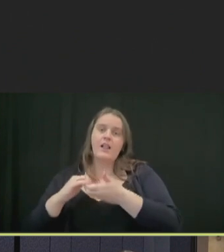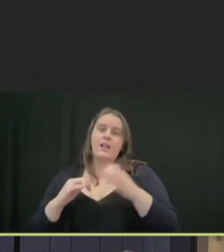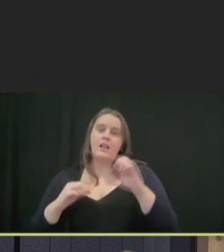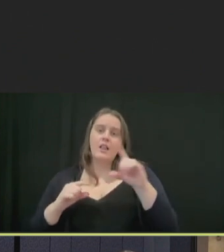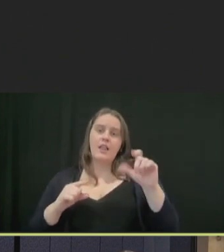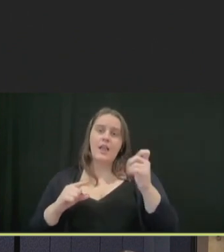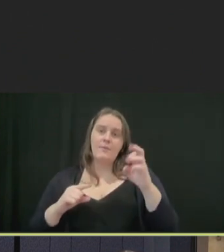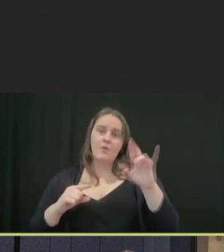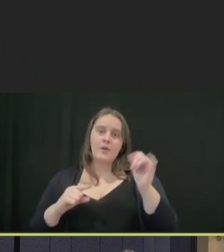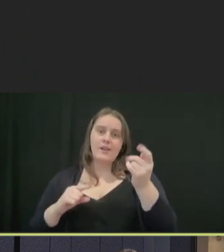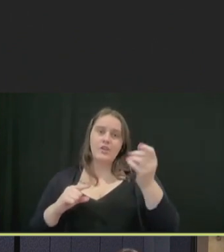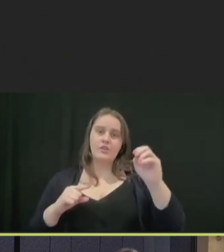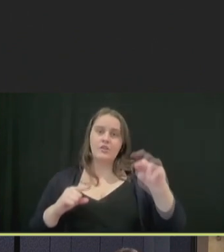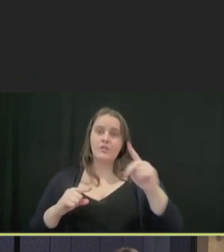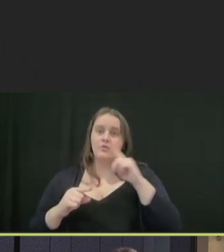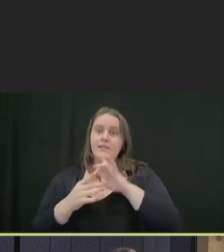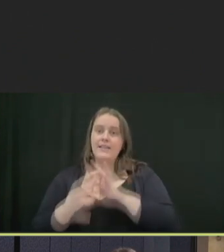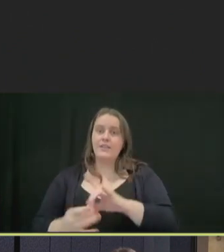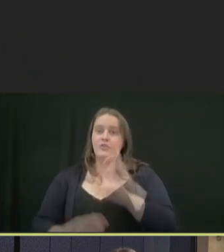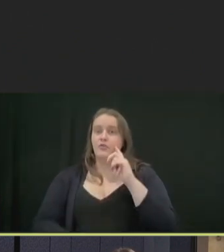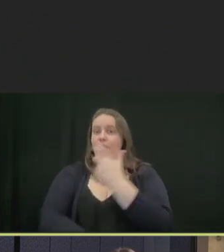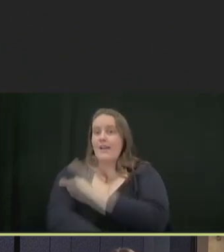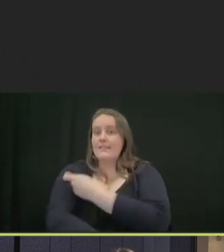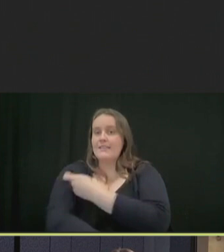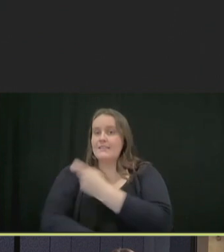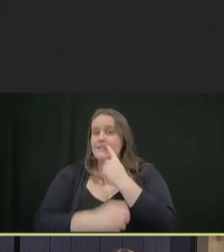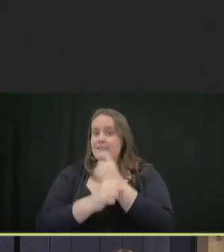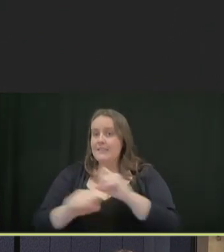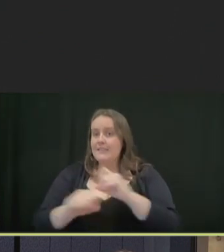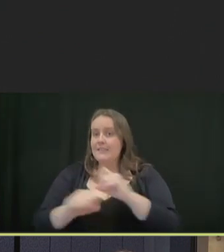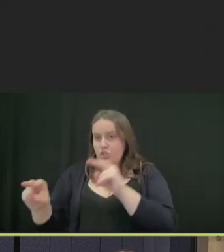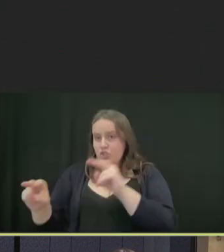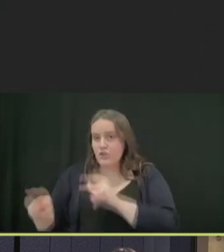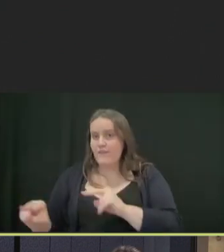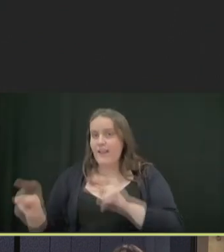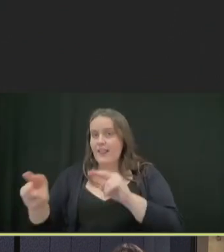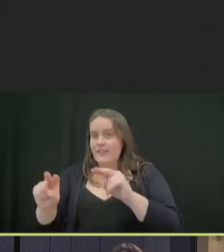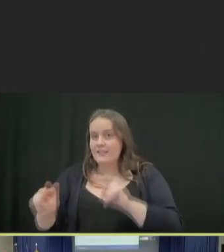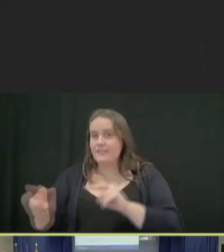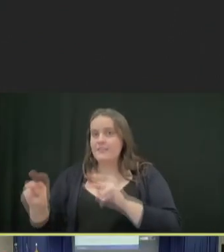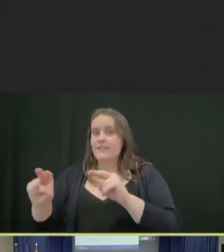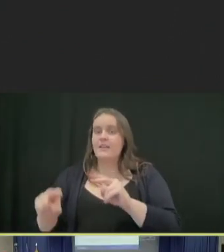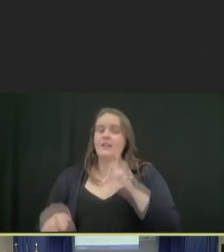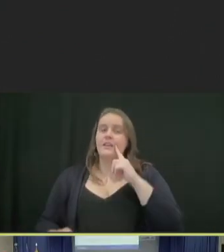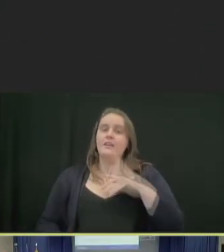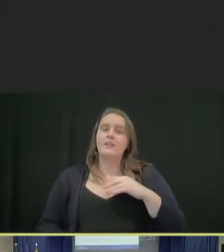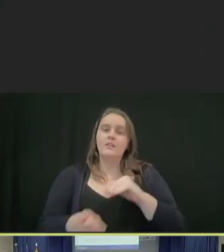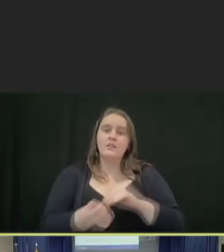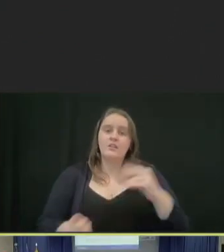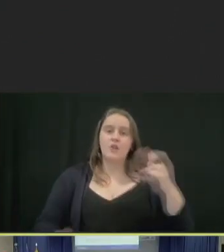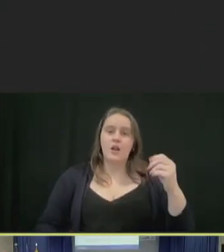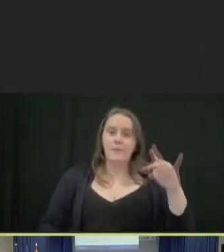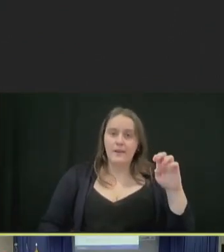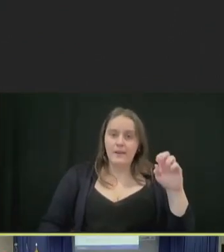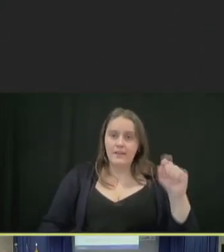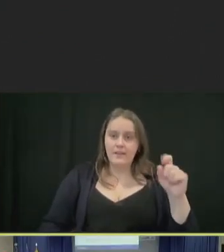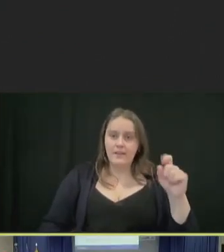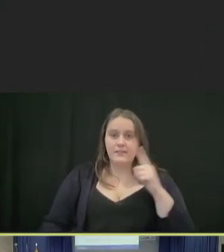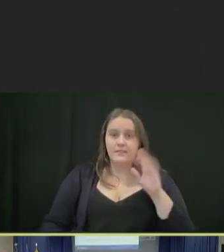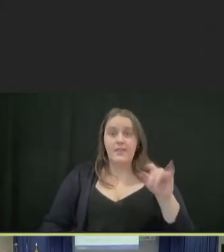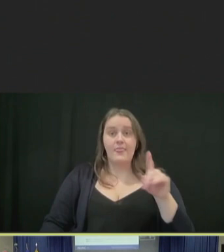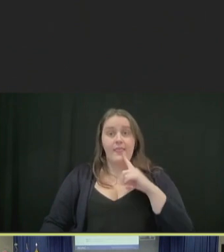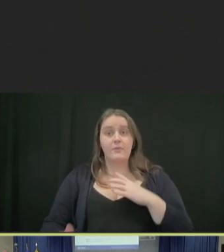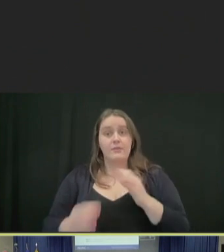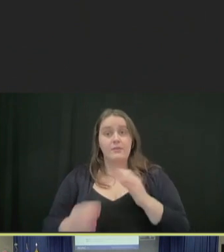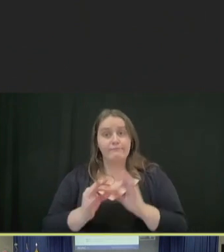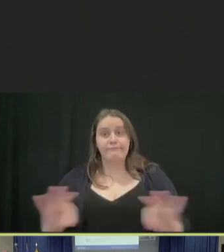vaccine safety surveillance. Clearly, that was a critical piece in our COVID vaccine safety assessment